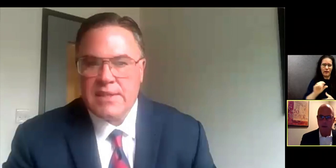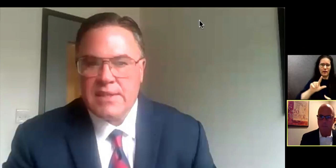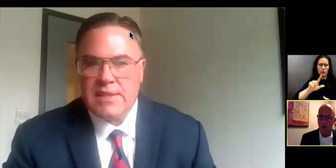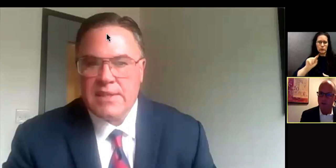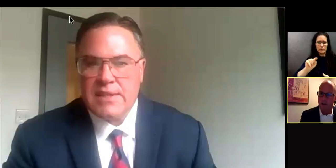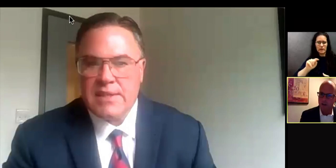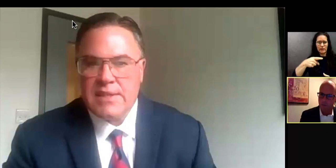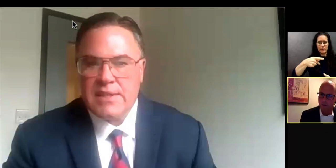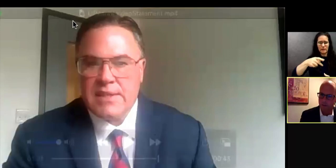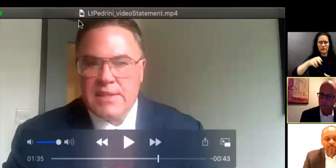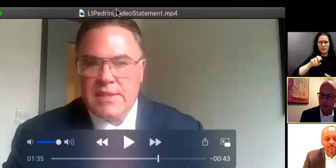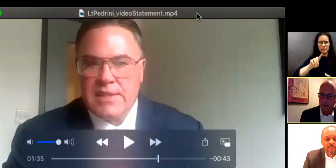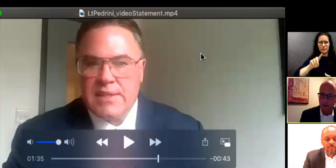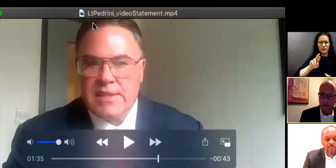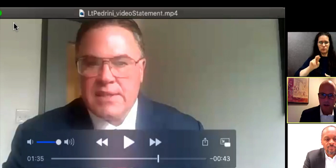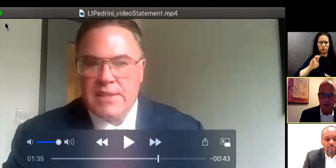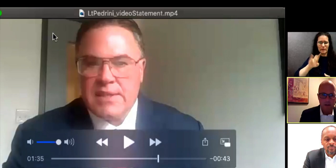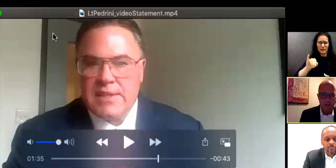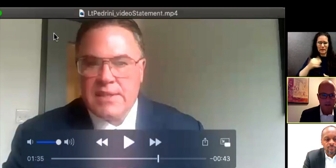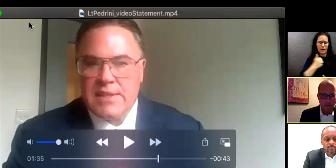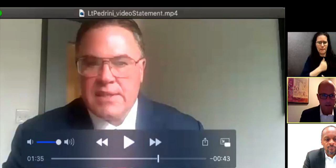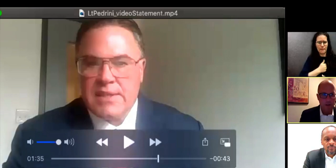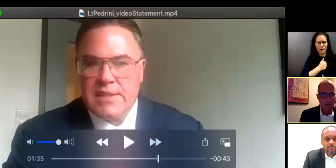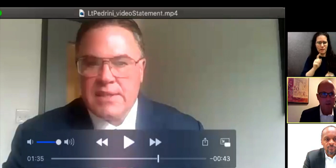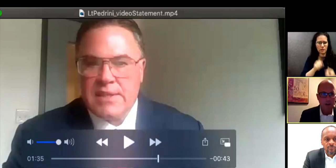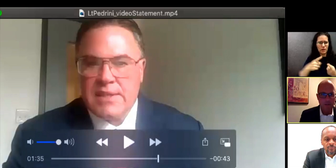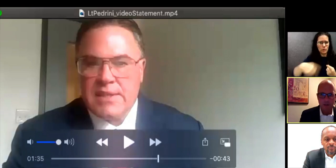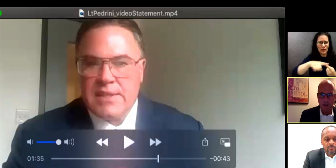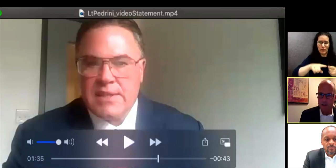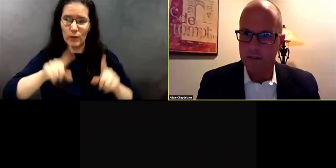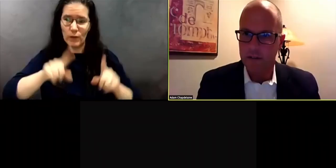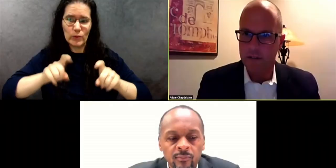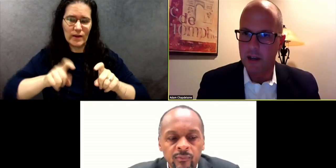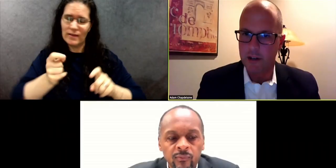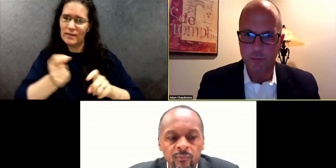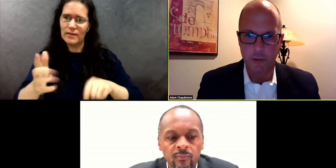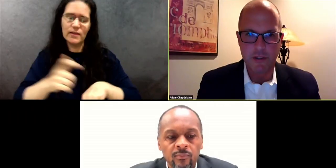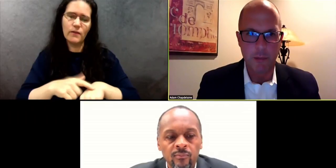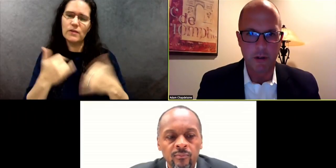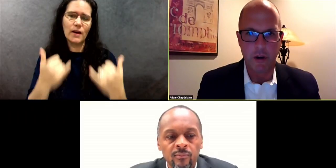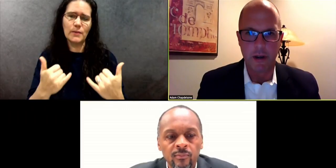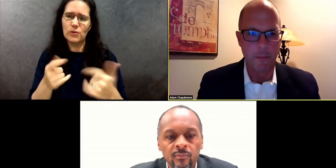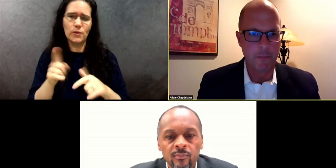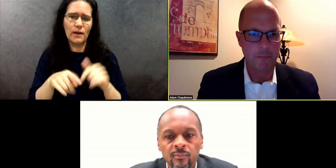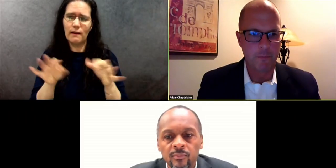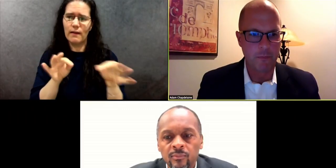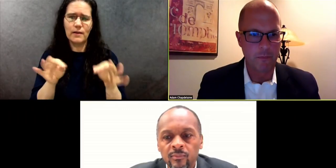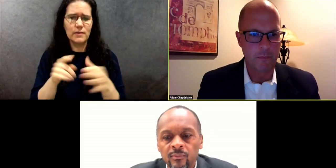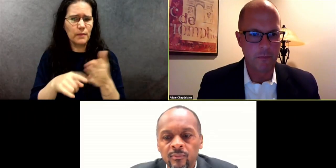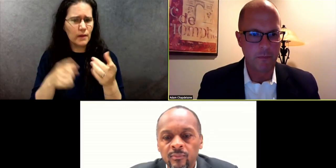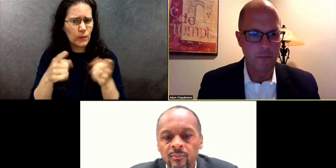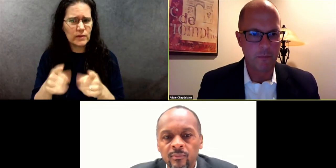And I apologize to everybody that tested this multiple times today and can't explain what's happening right now.